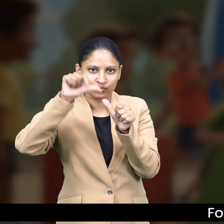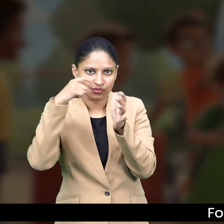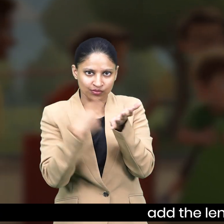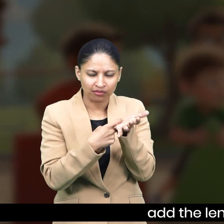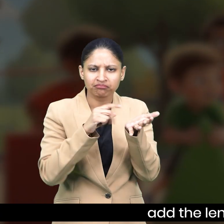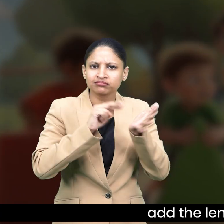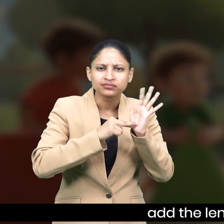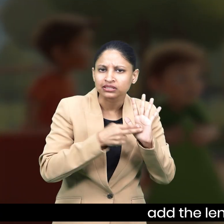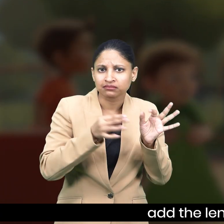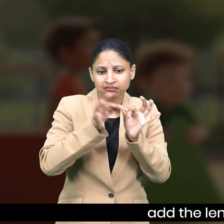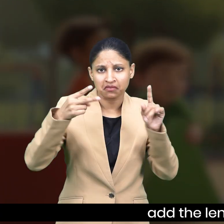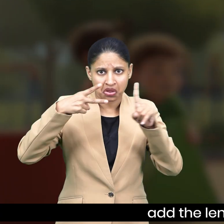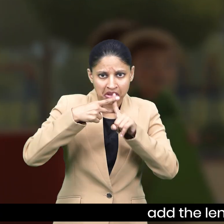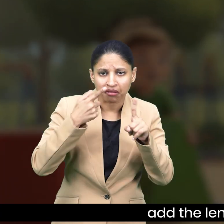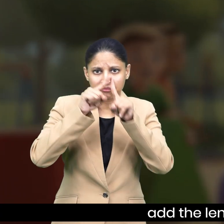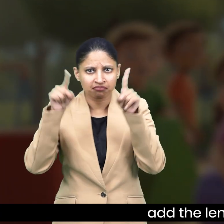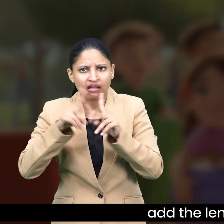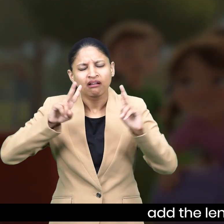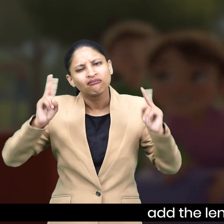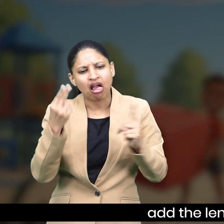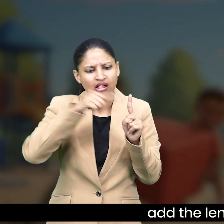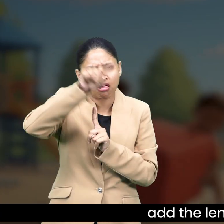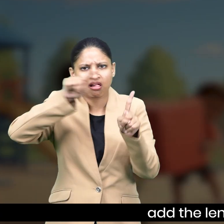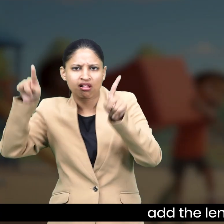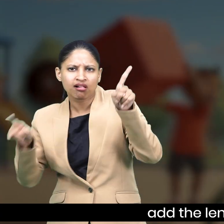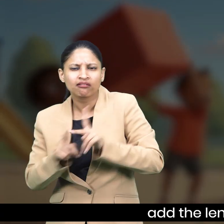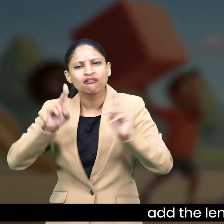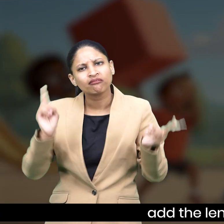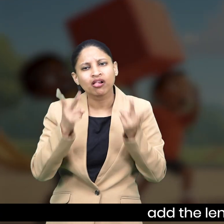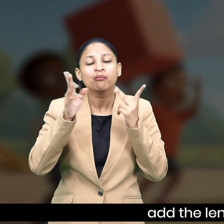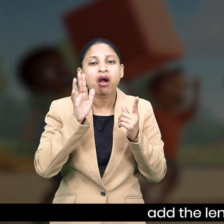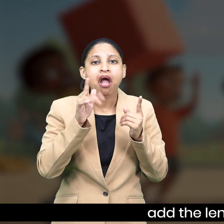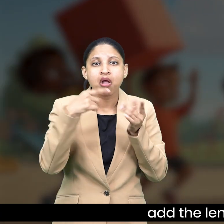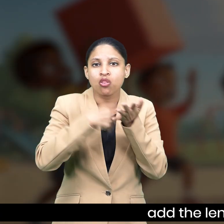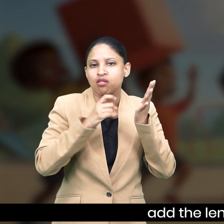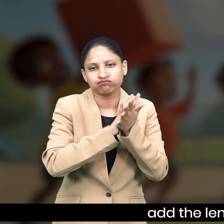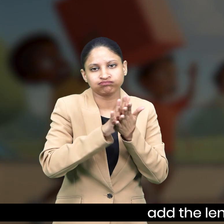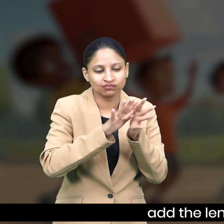shapes, add the length of all sides 1 by 1.